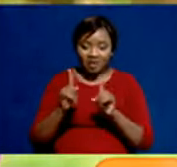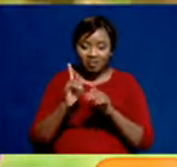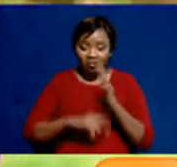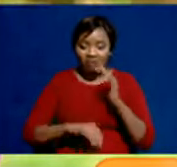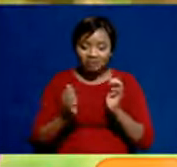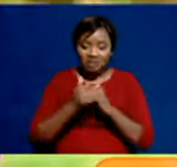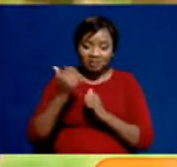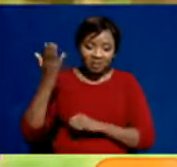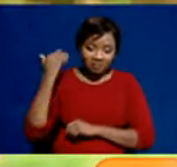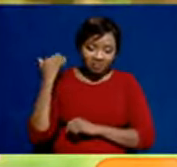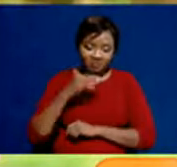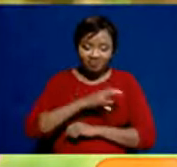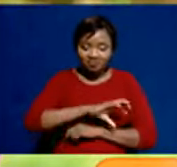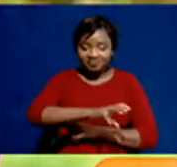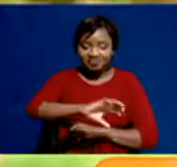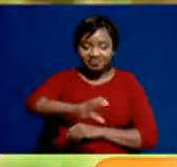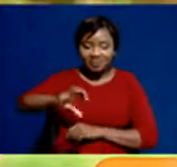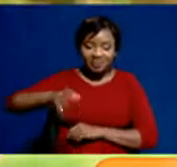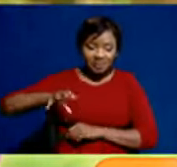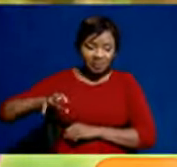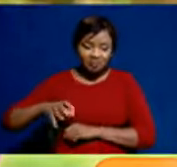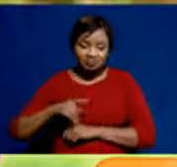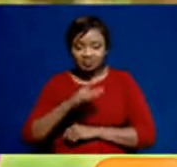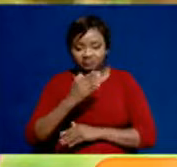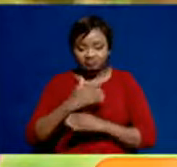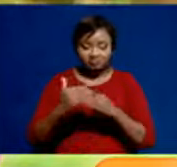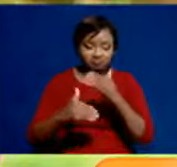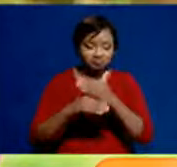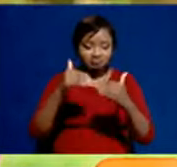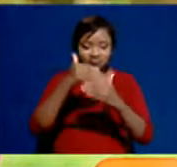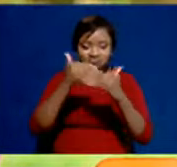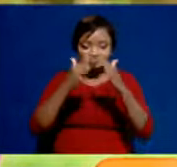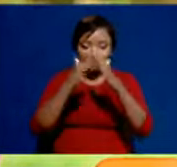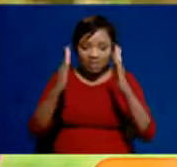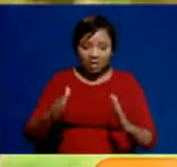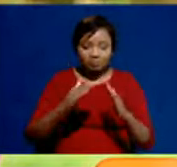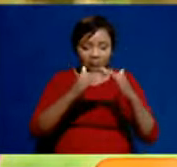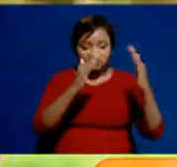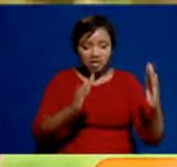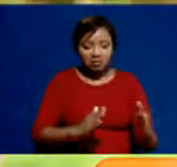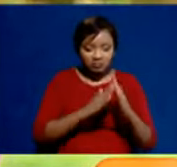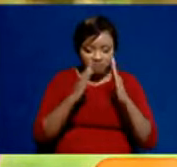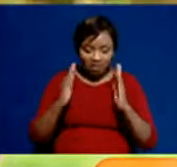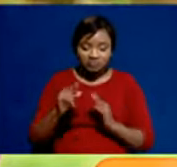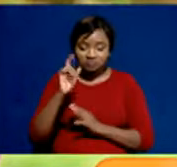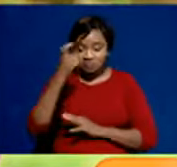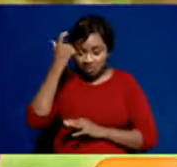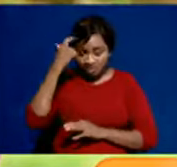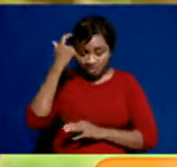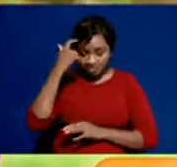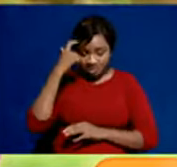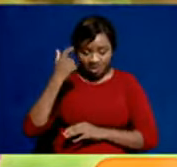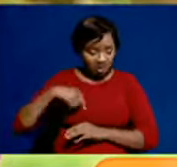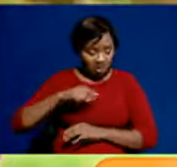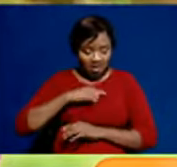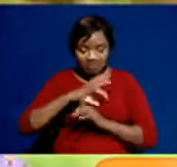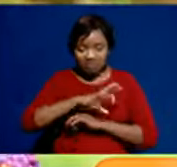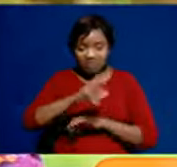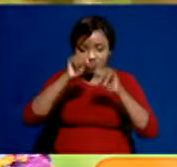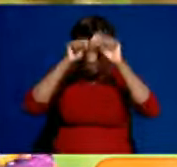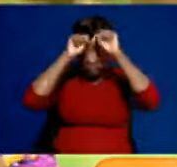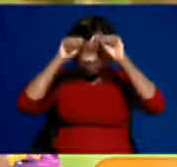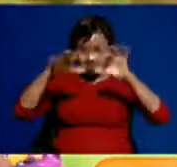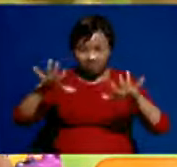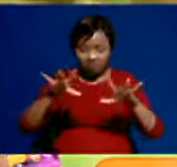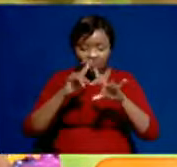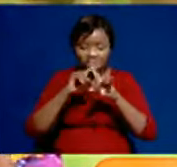the counties would be building houses because housing belongs to the county. Remember, we are devolved. So even if